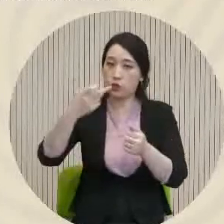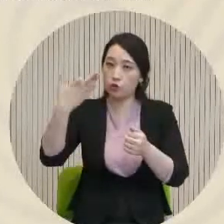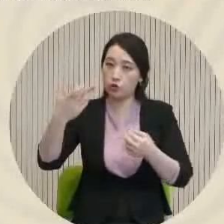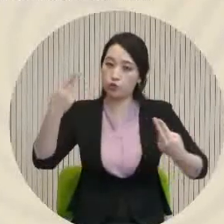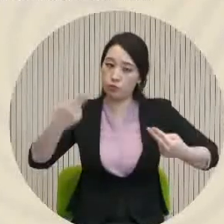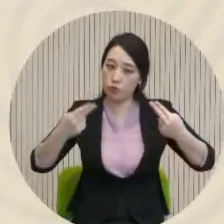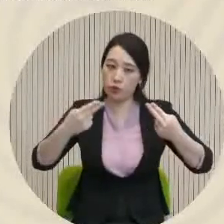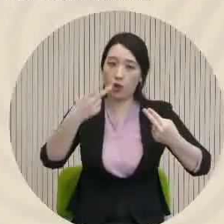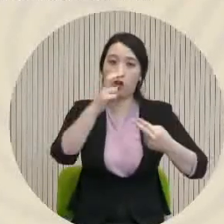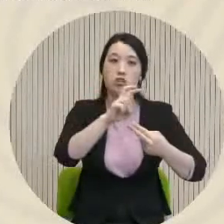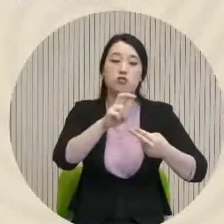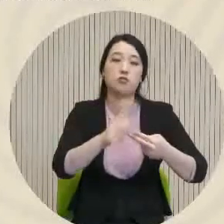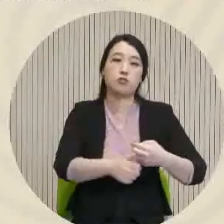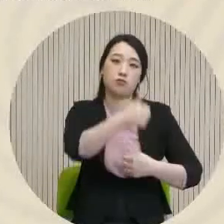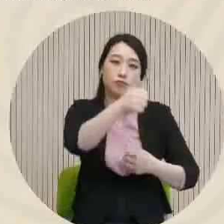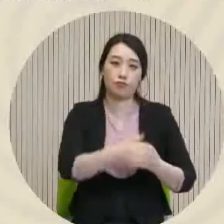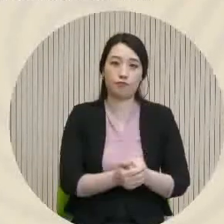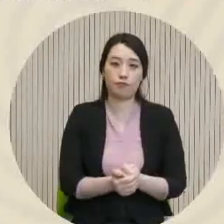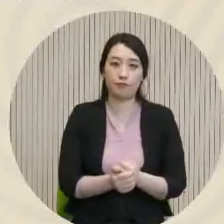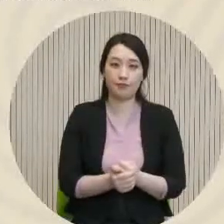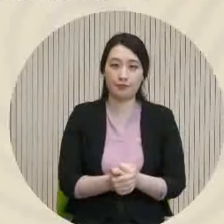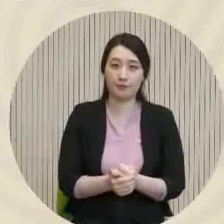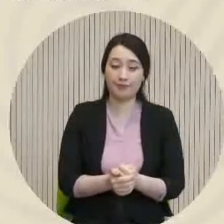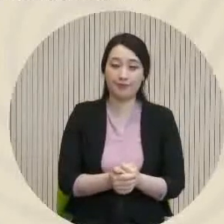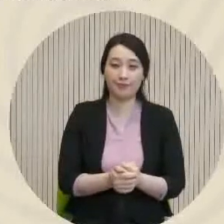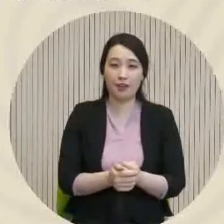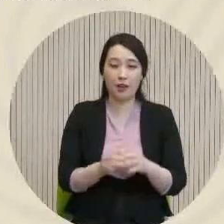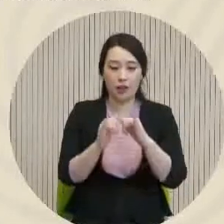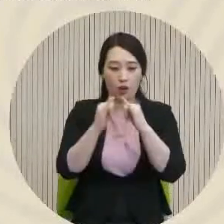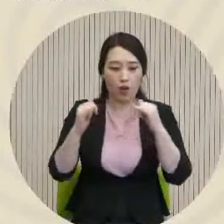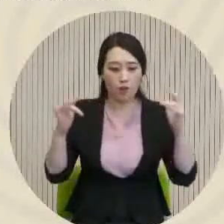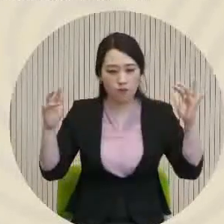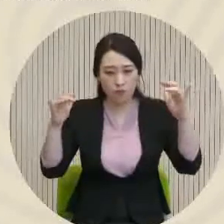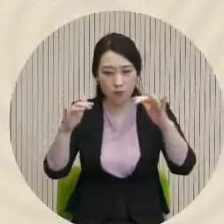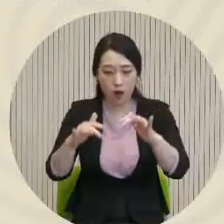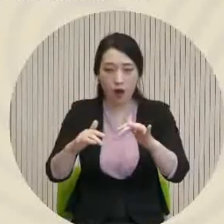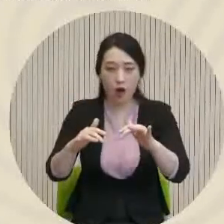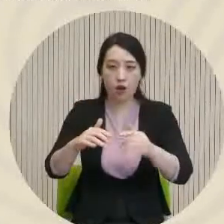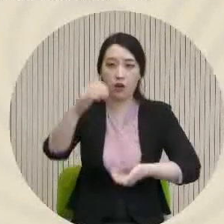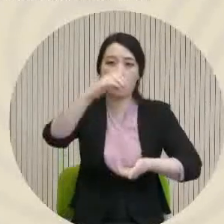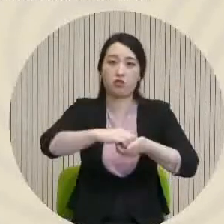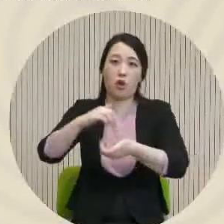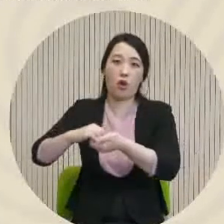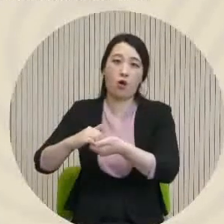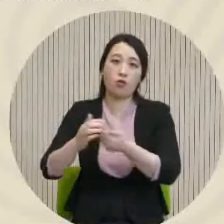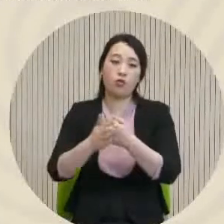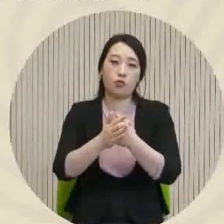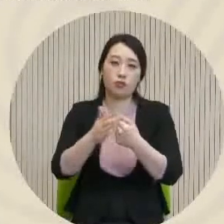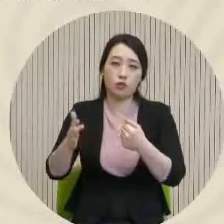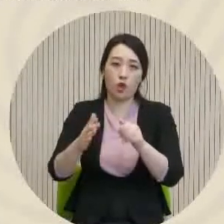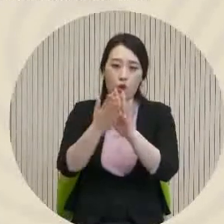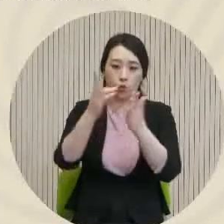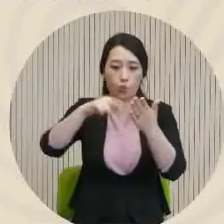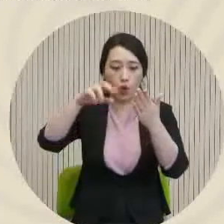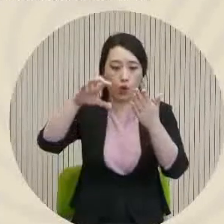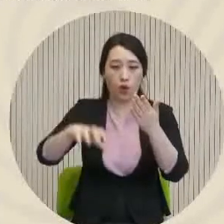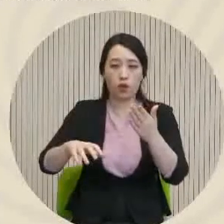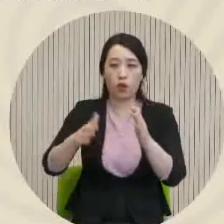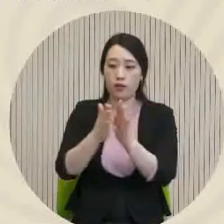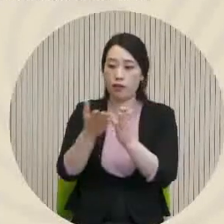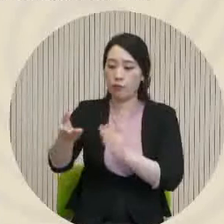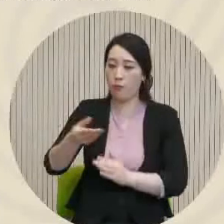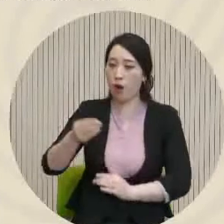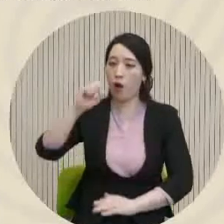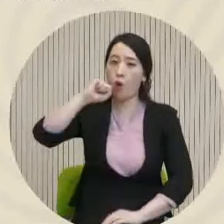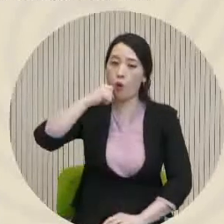revenues increased dramatically compared to the previous years. Also, there was a restriction in the use of the libraries.